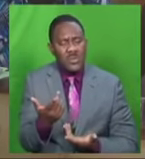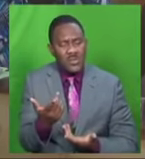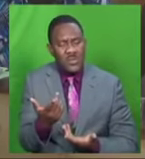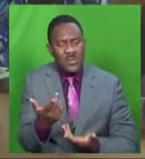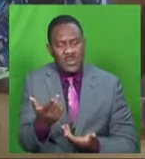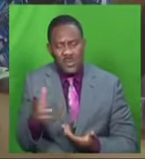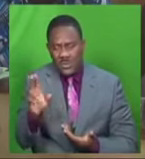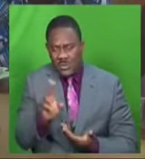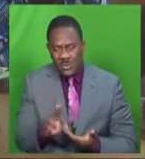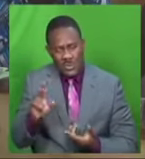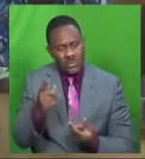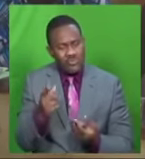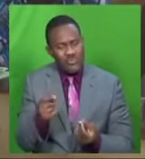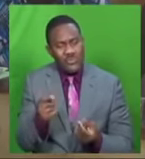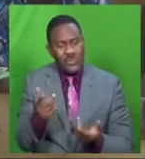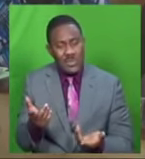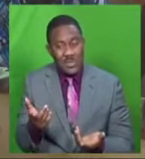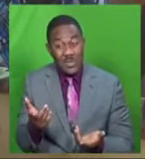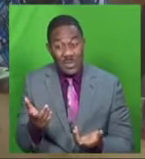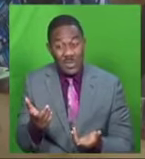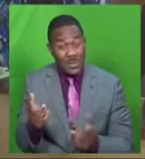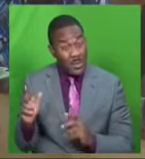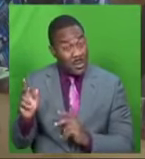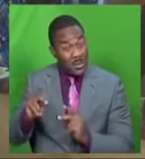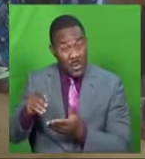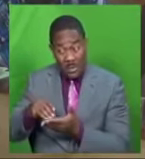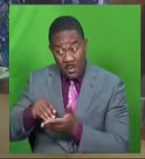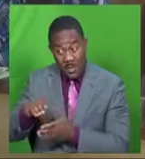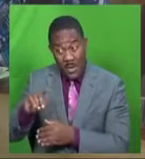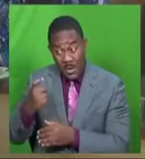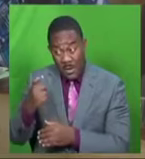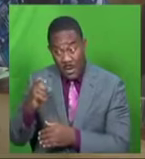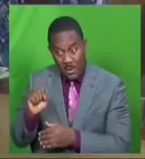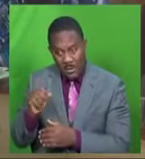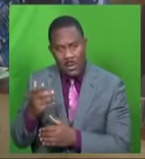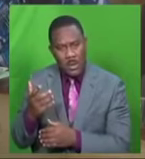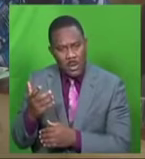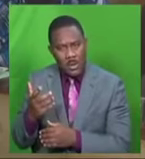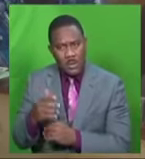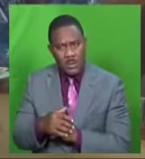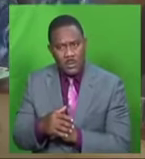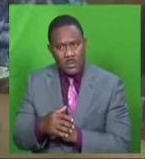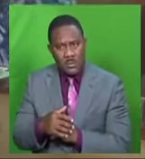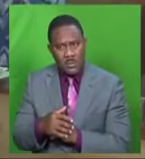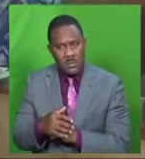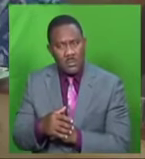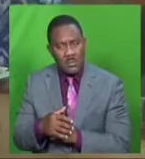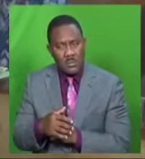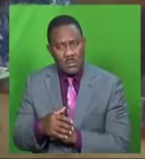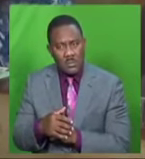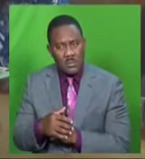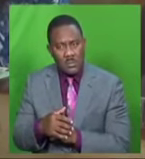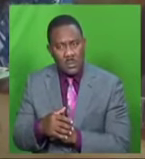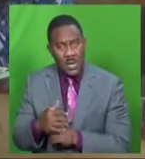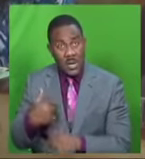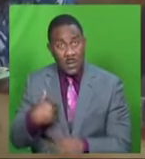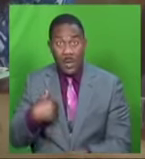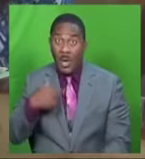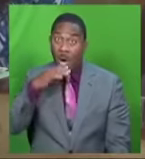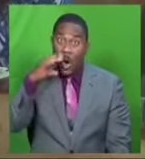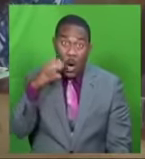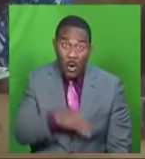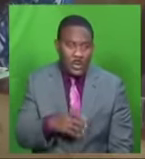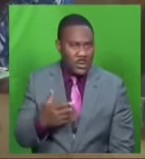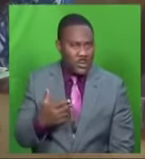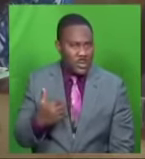We must let the people who paid these taxes get to know. Let me shout, Ayeshi. So I have to let people know